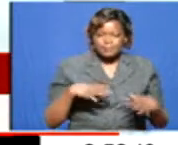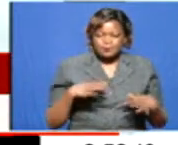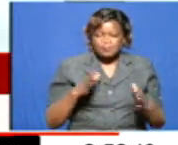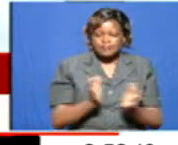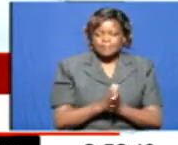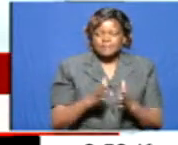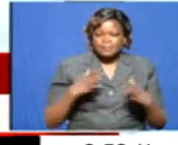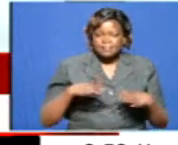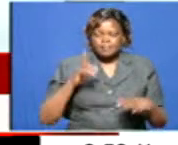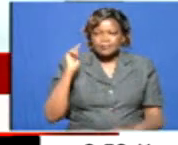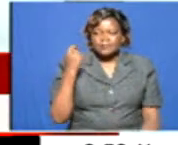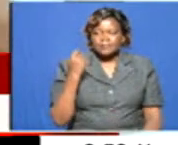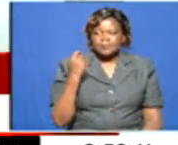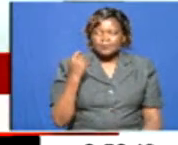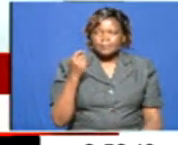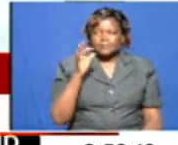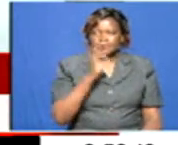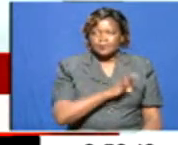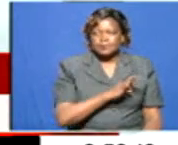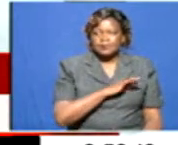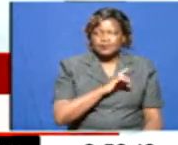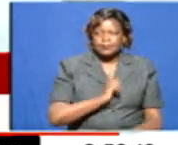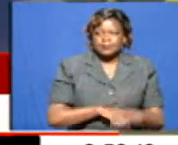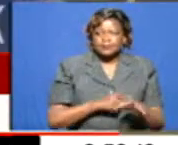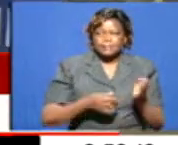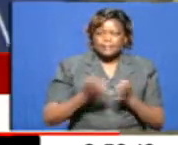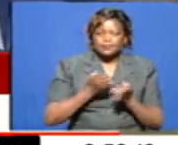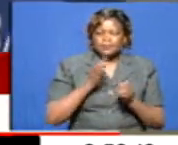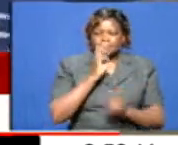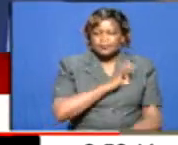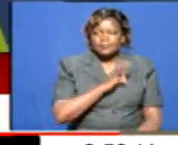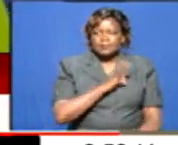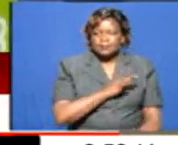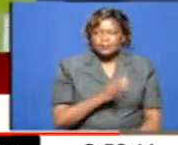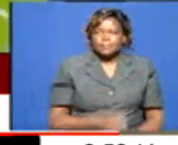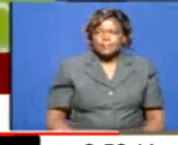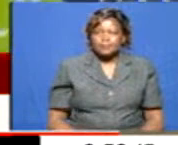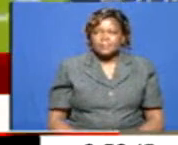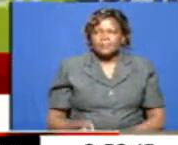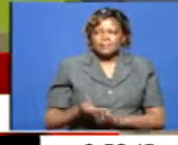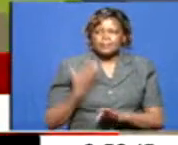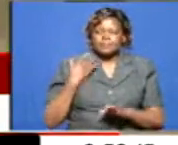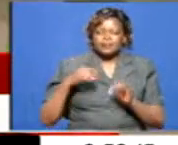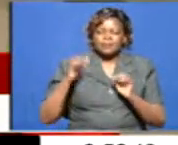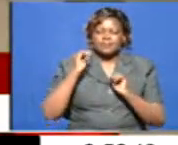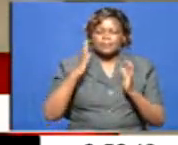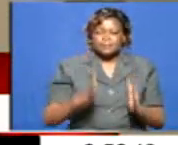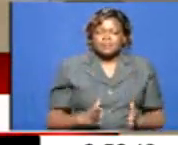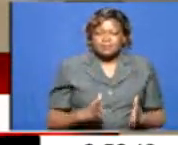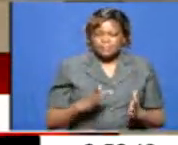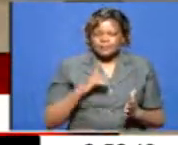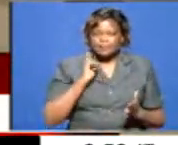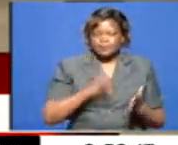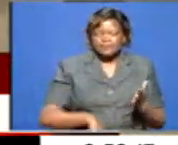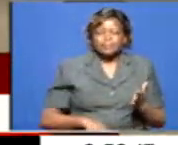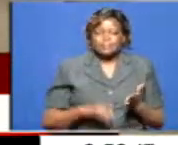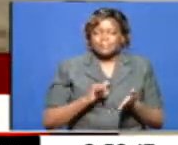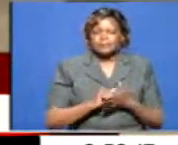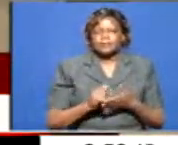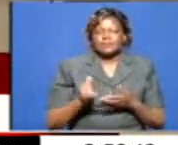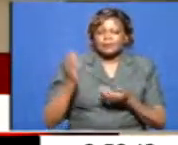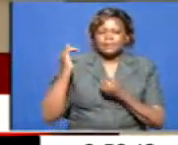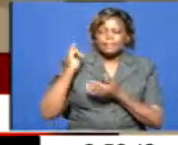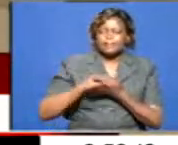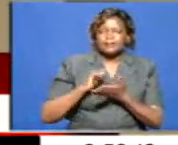of Kenya benefits when their economy benefits. The former rally driver is optimistic of the Kenyan championship being retained